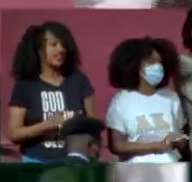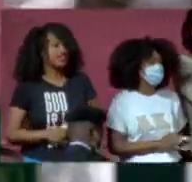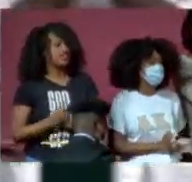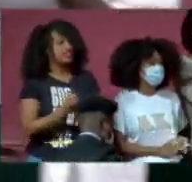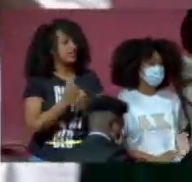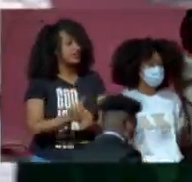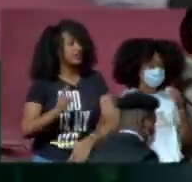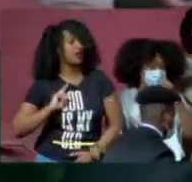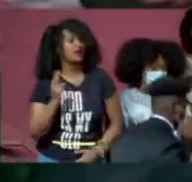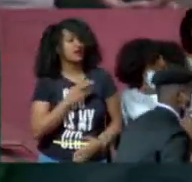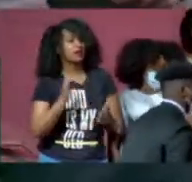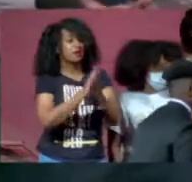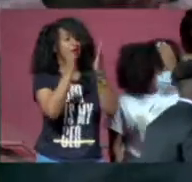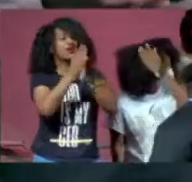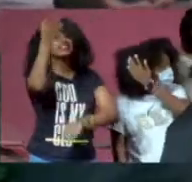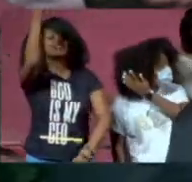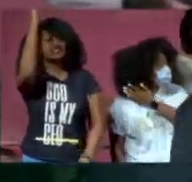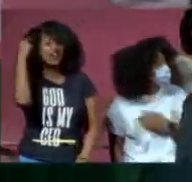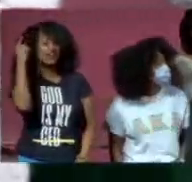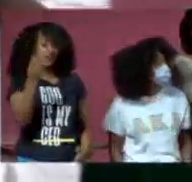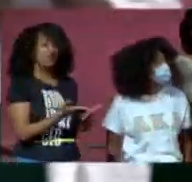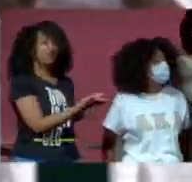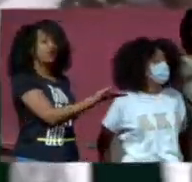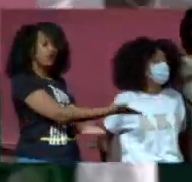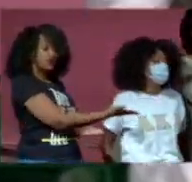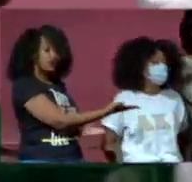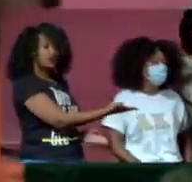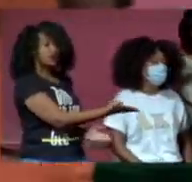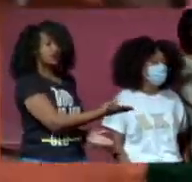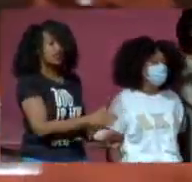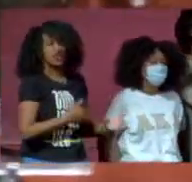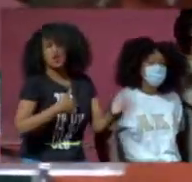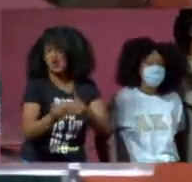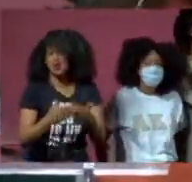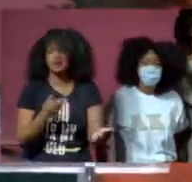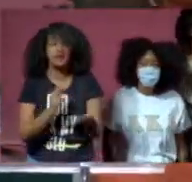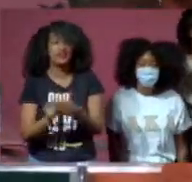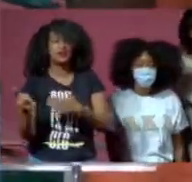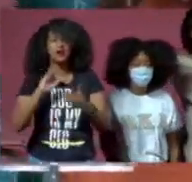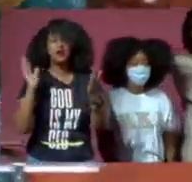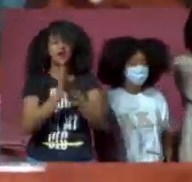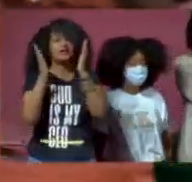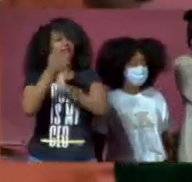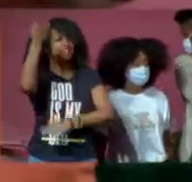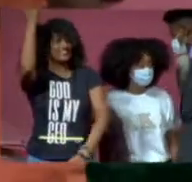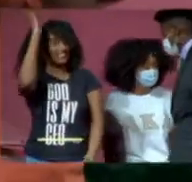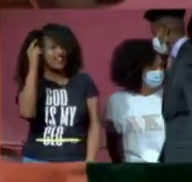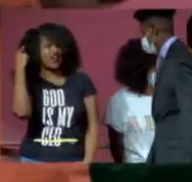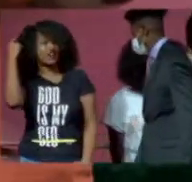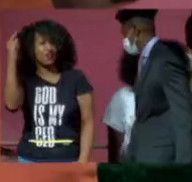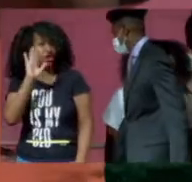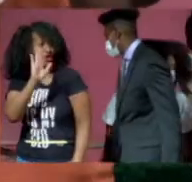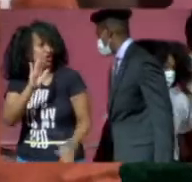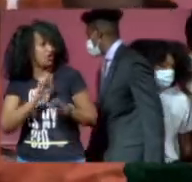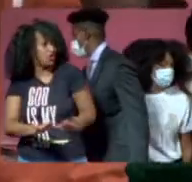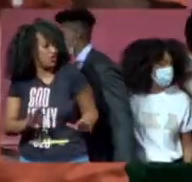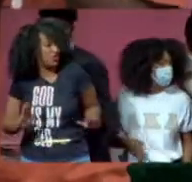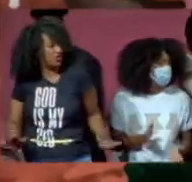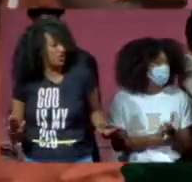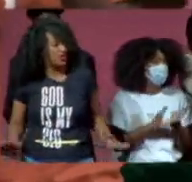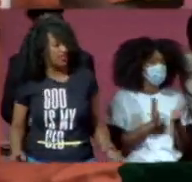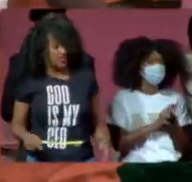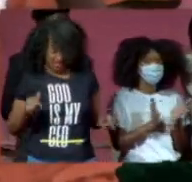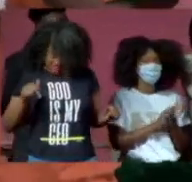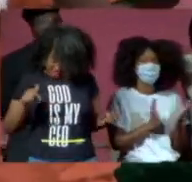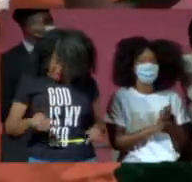just give God a praise. Come on, the Vanderbilt. You ought to just give God a praise for the seed that have been